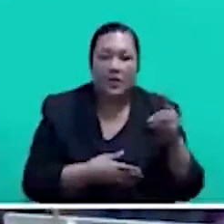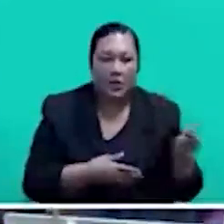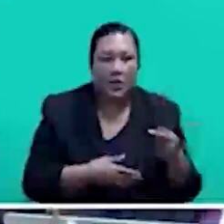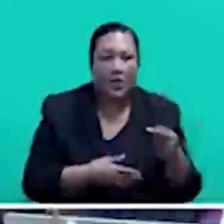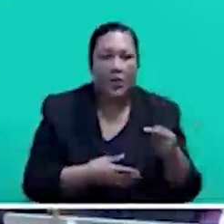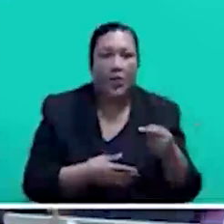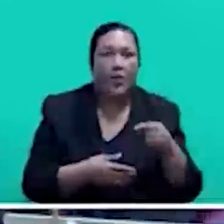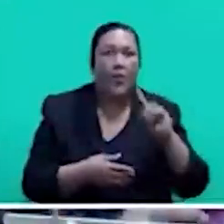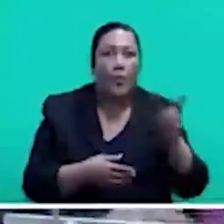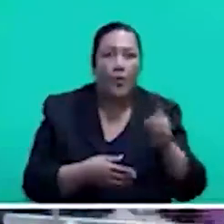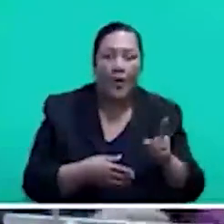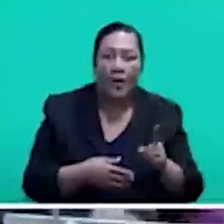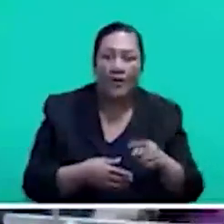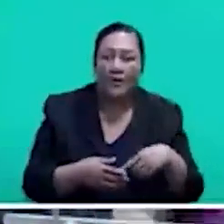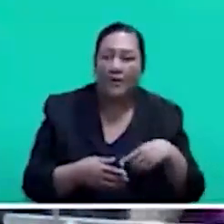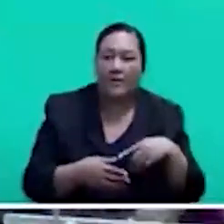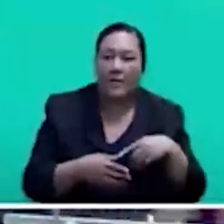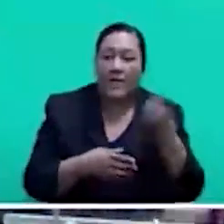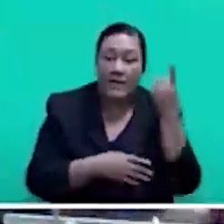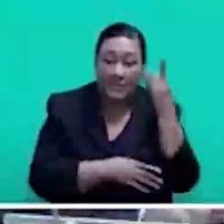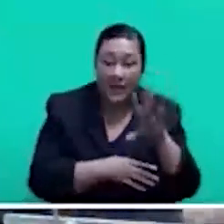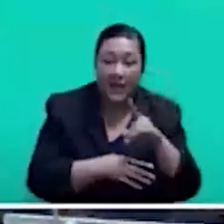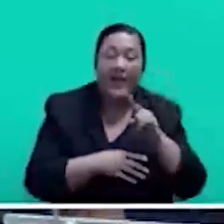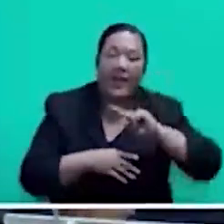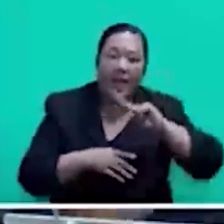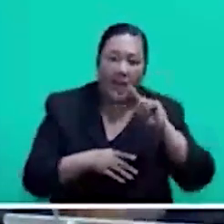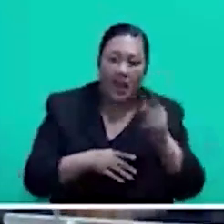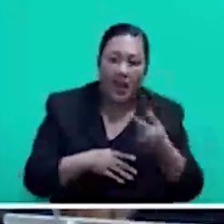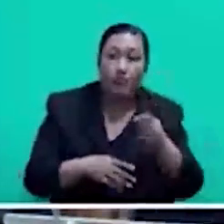documents, which are essential for our citizens to exercise their rights